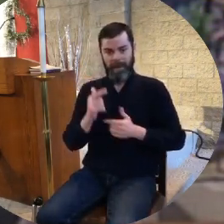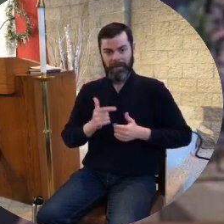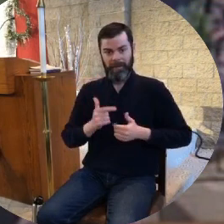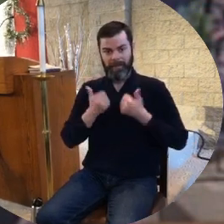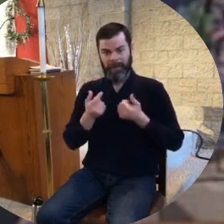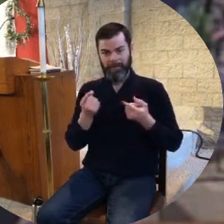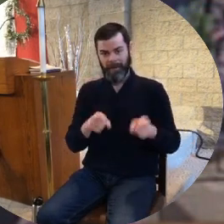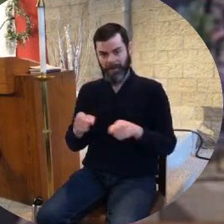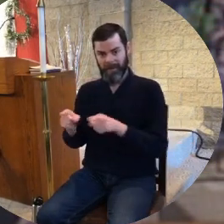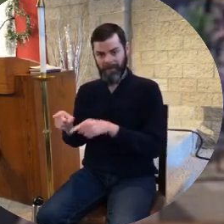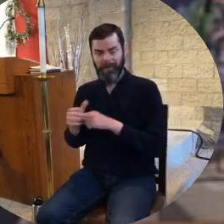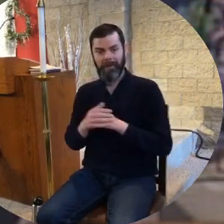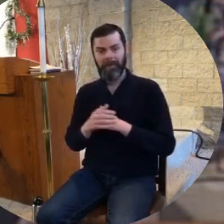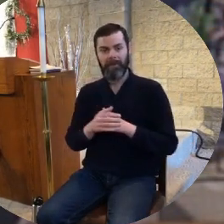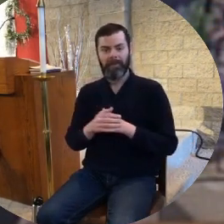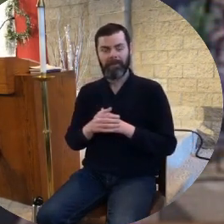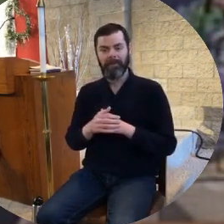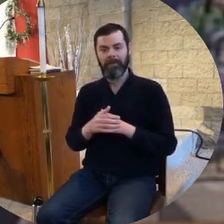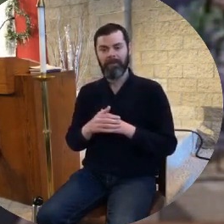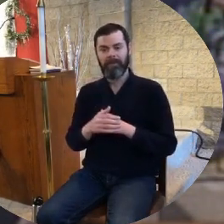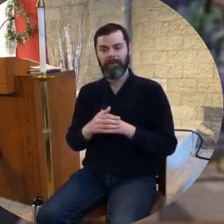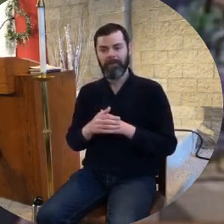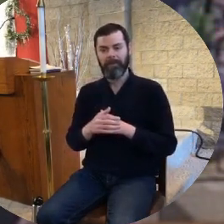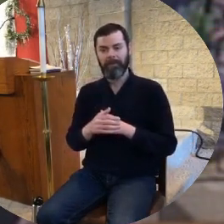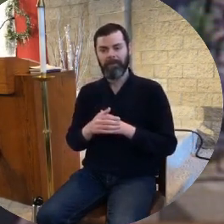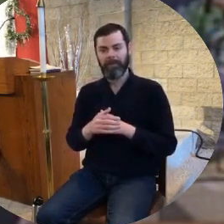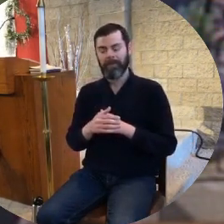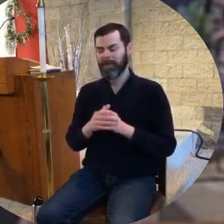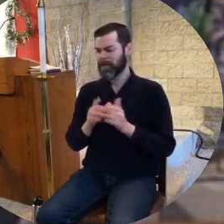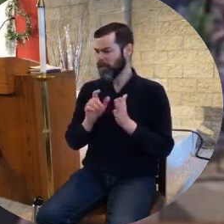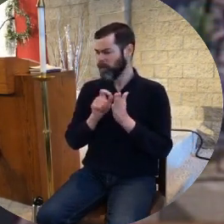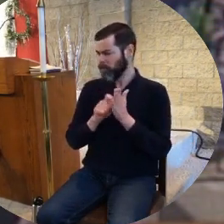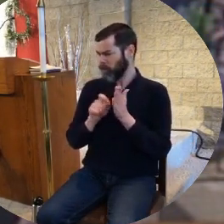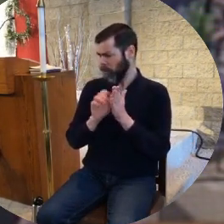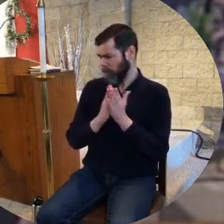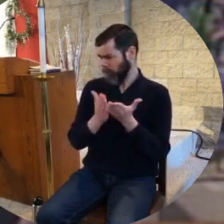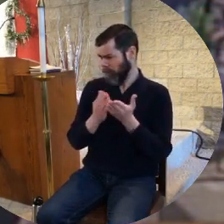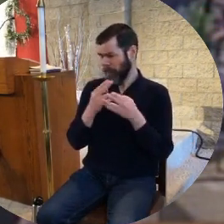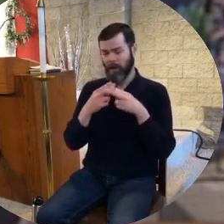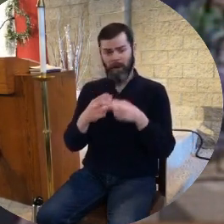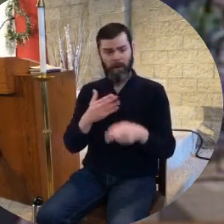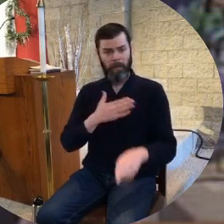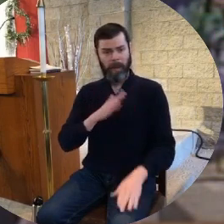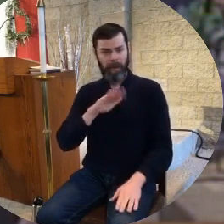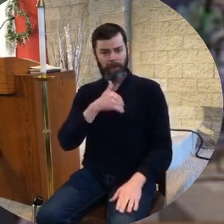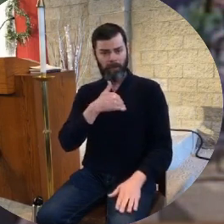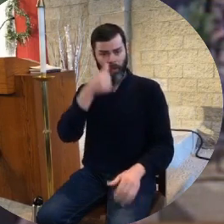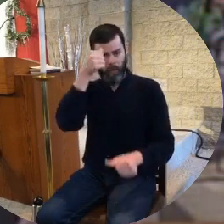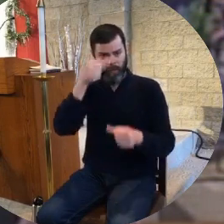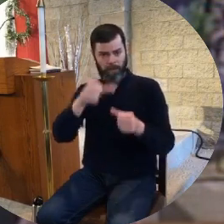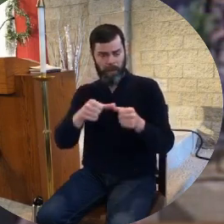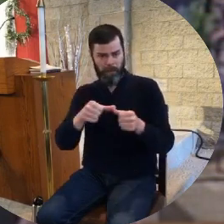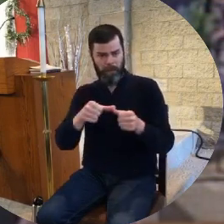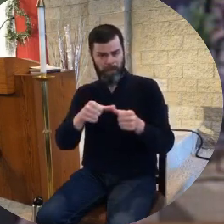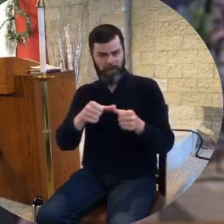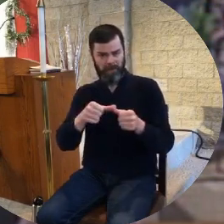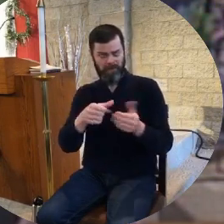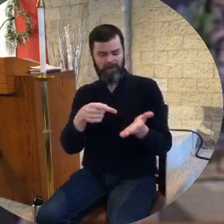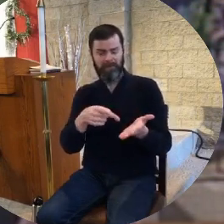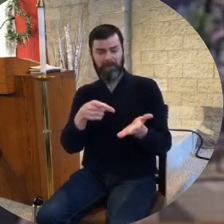Richard Billings. So I ask you to hold that community of Oak Park in prayer. I ask you to hold